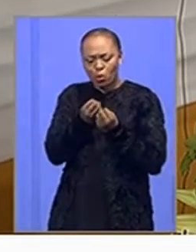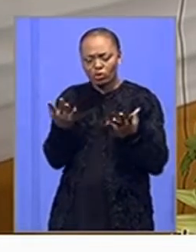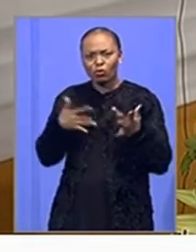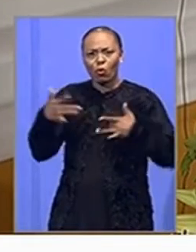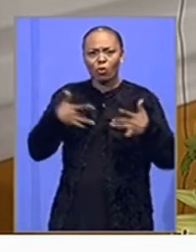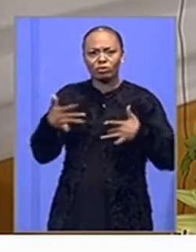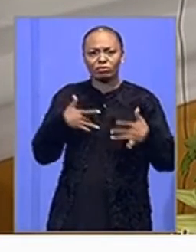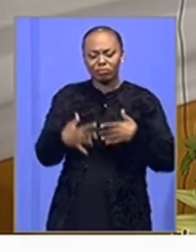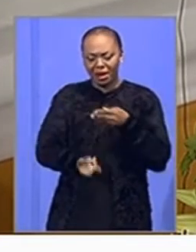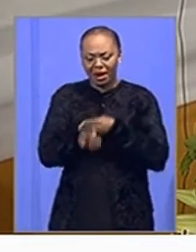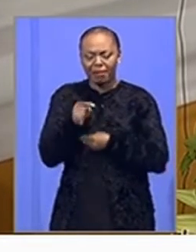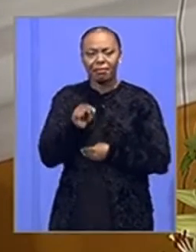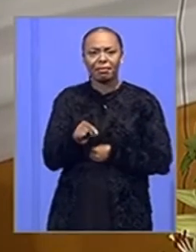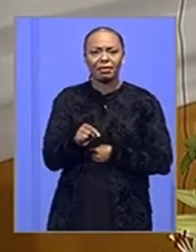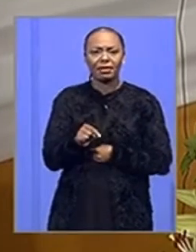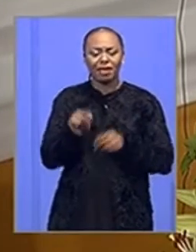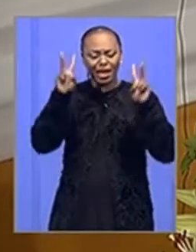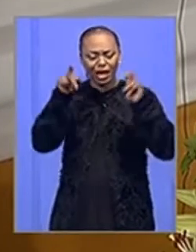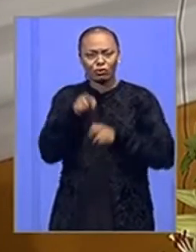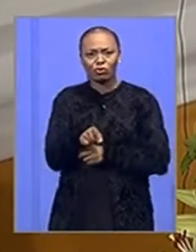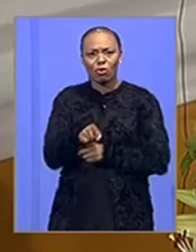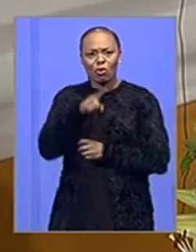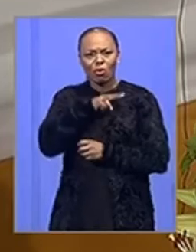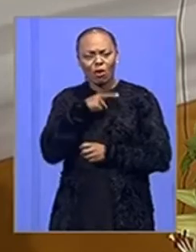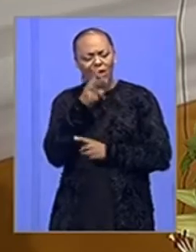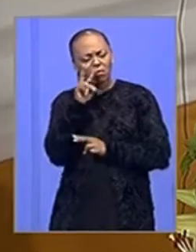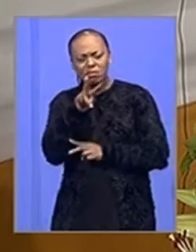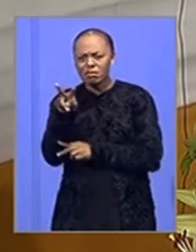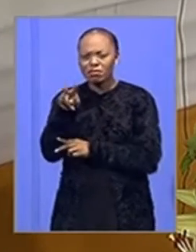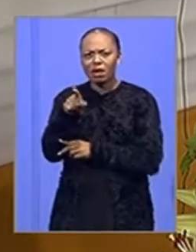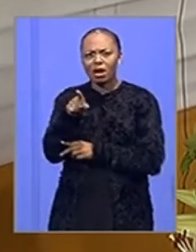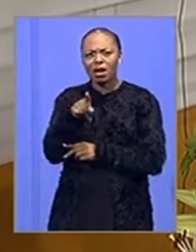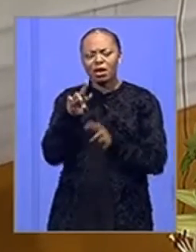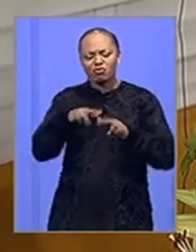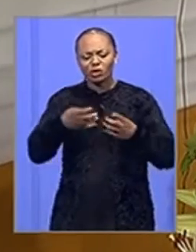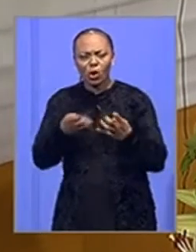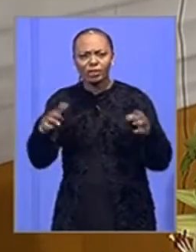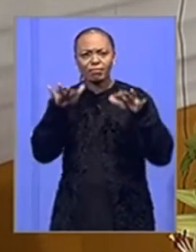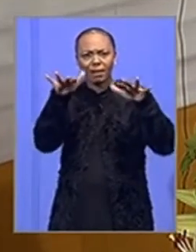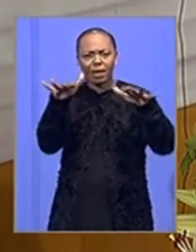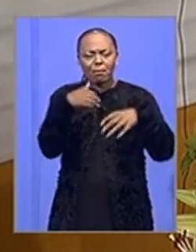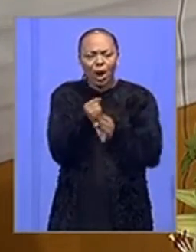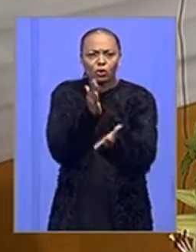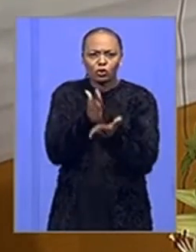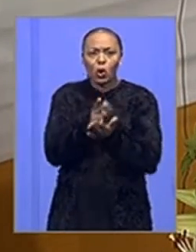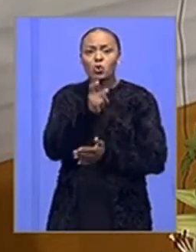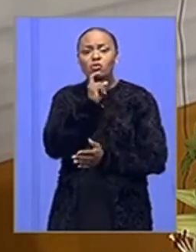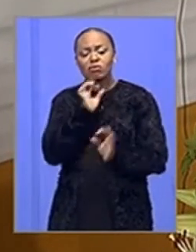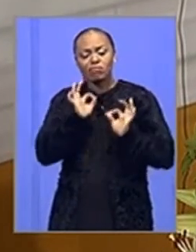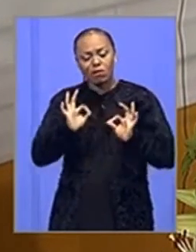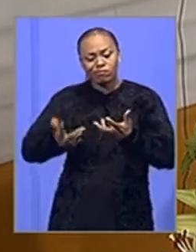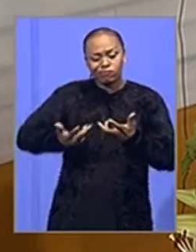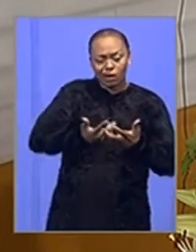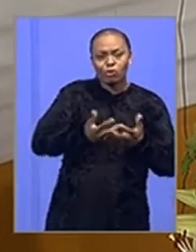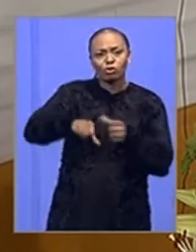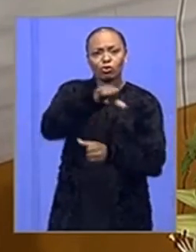Mr. Filtane. Looking after public resources and ensuring that they are used for the